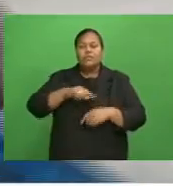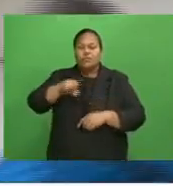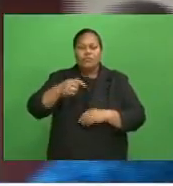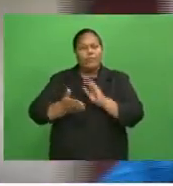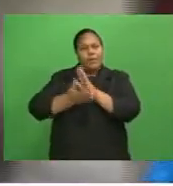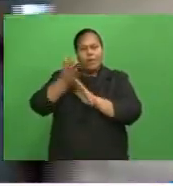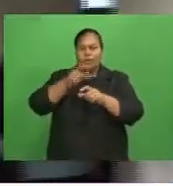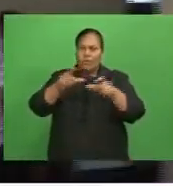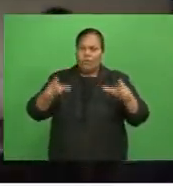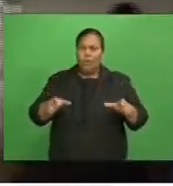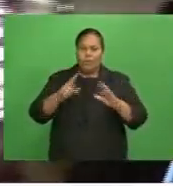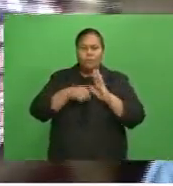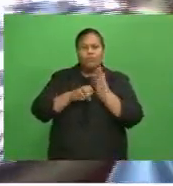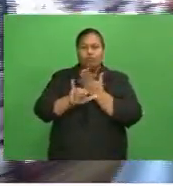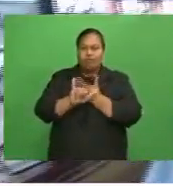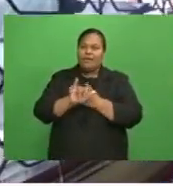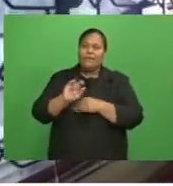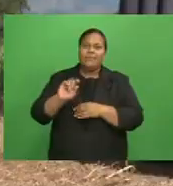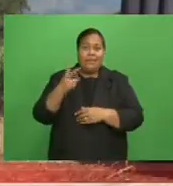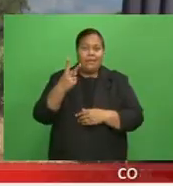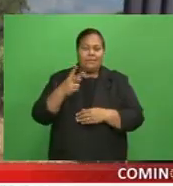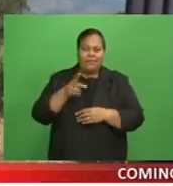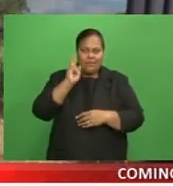called on July 2nd.